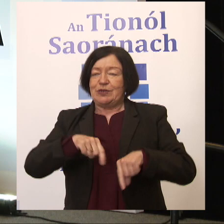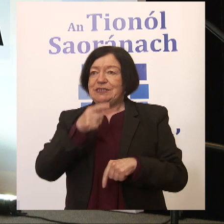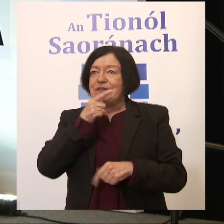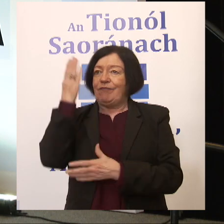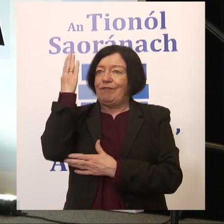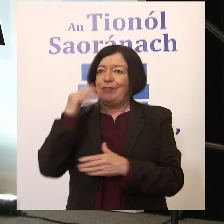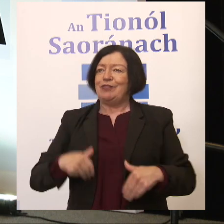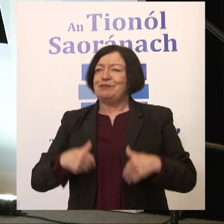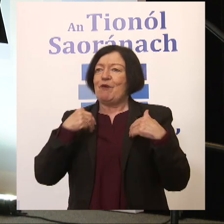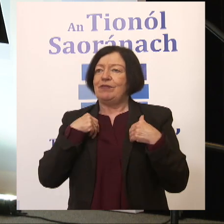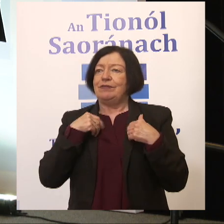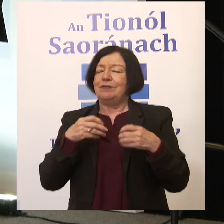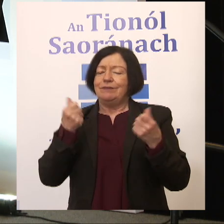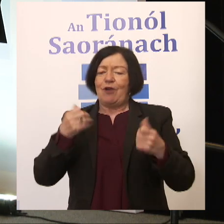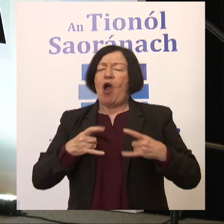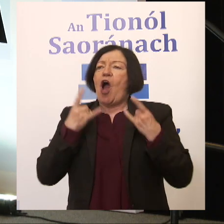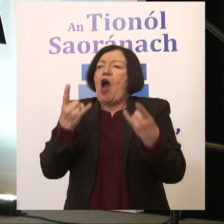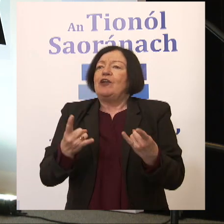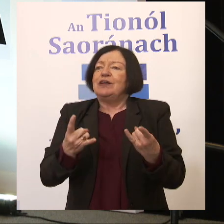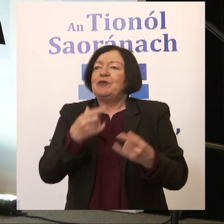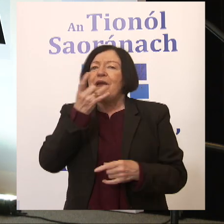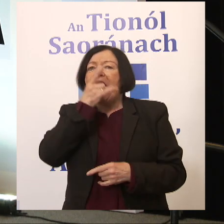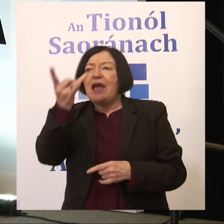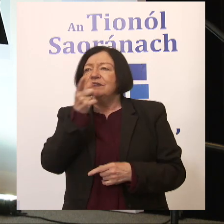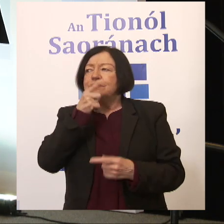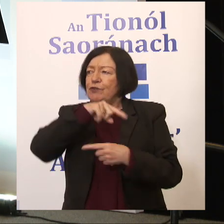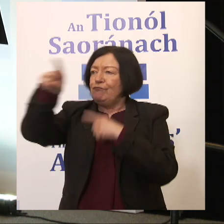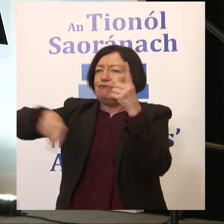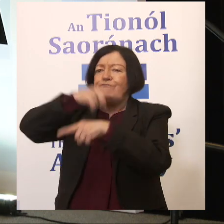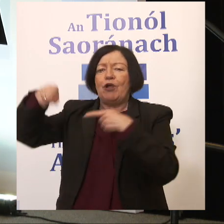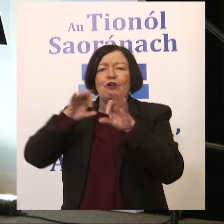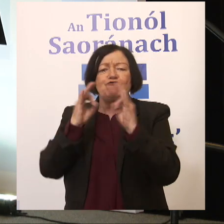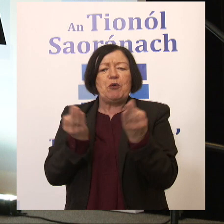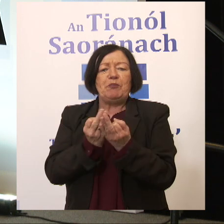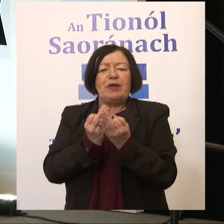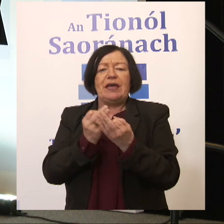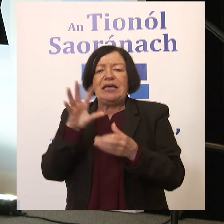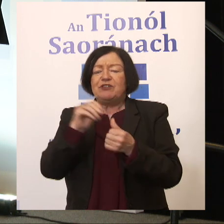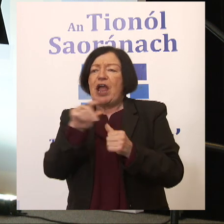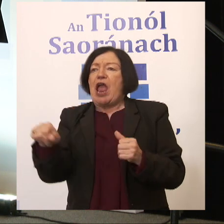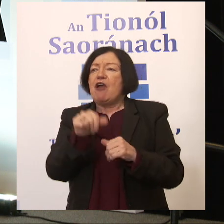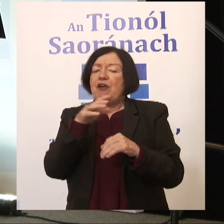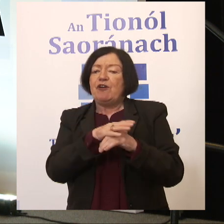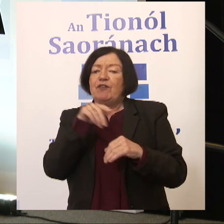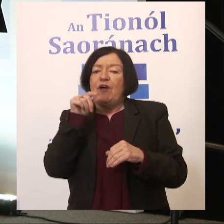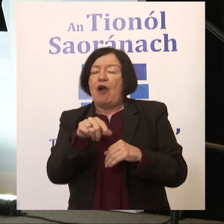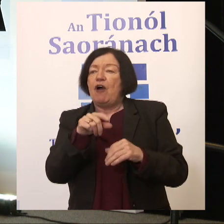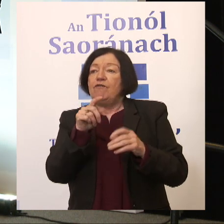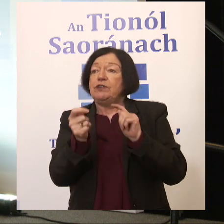this morning. It's really a great honour for me to be asked to speak to this group, especially in the area of local government